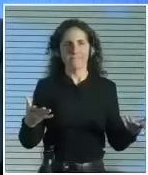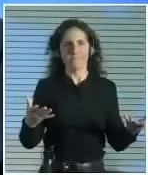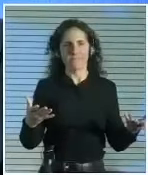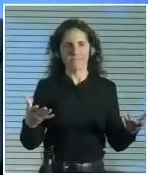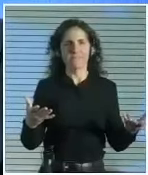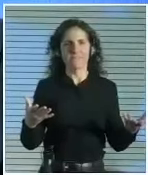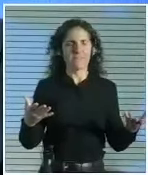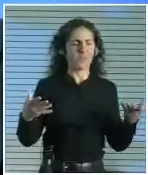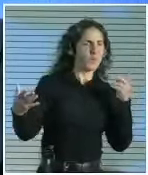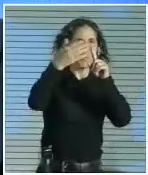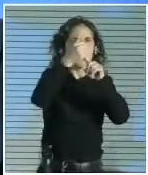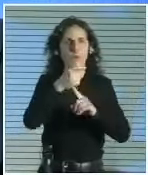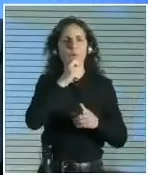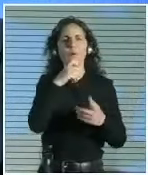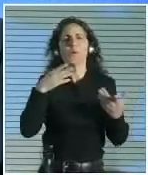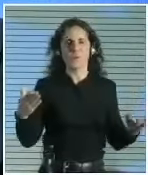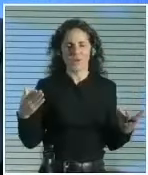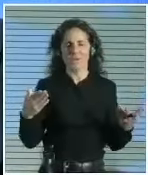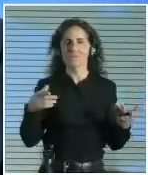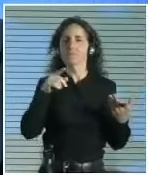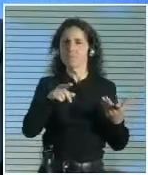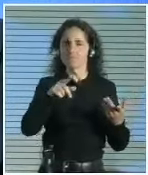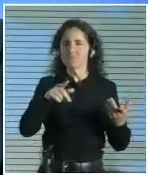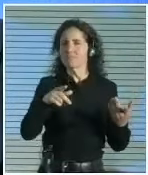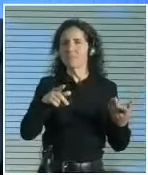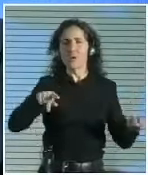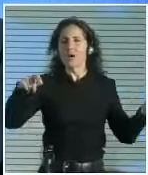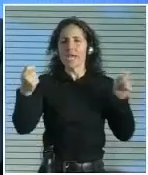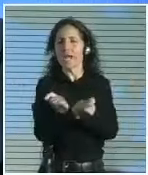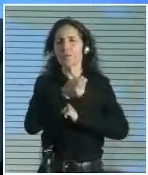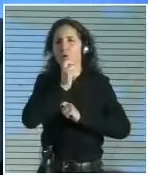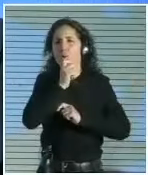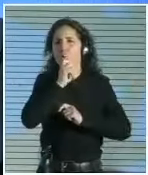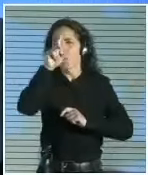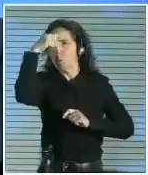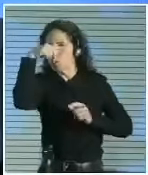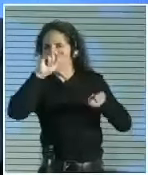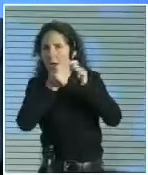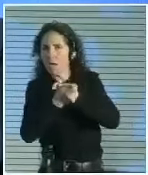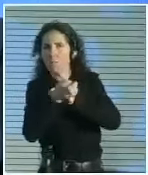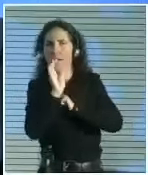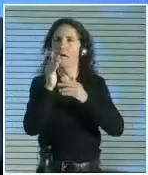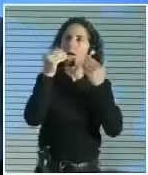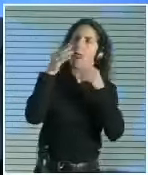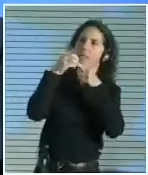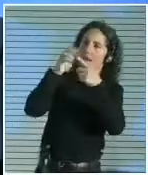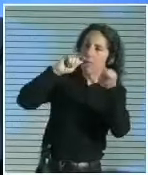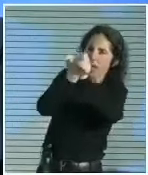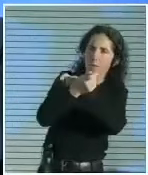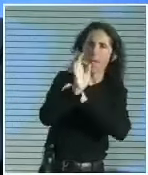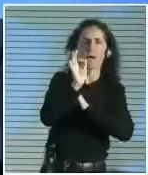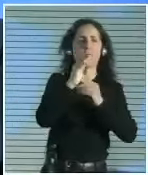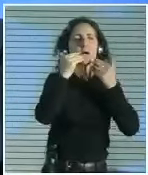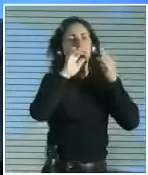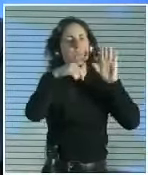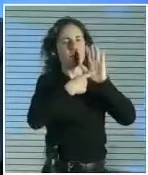it because culture? Is it because leadership? Is it because of regulation? What we have seen,